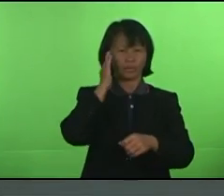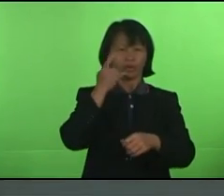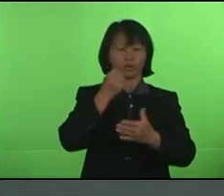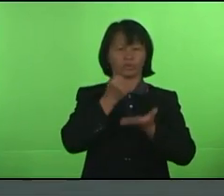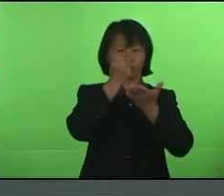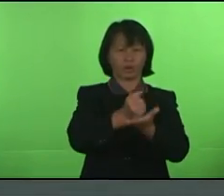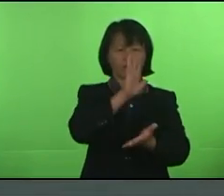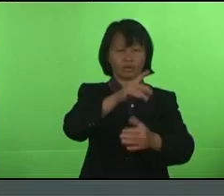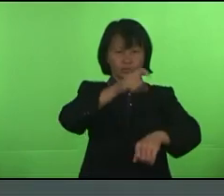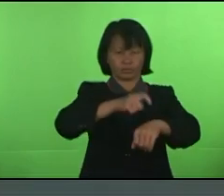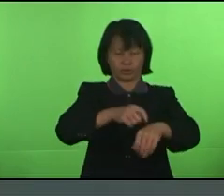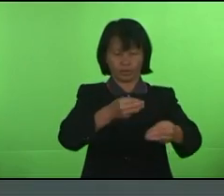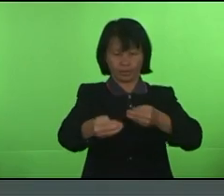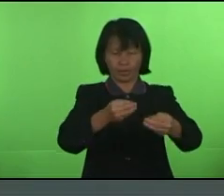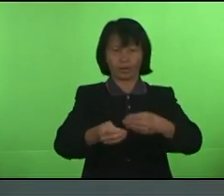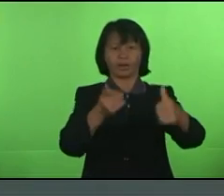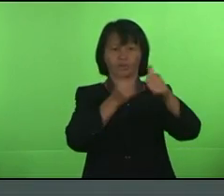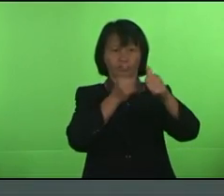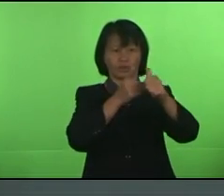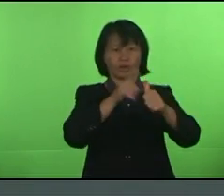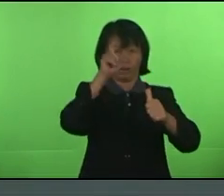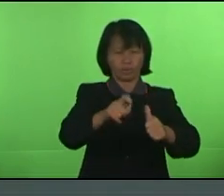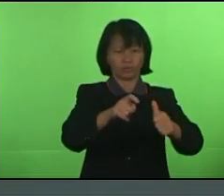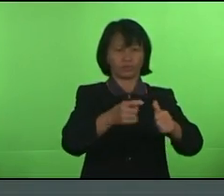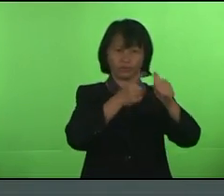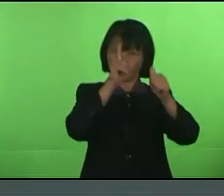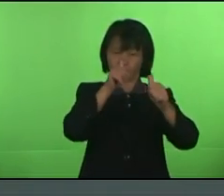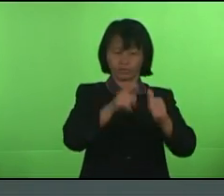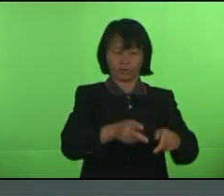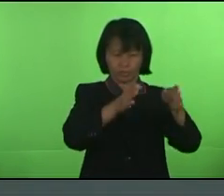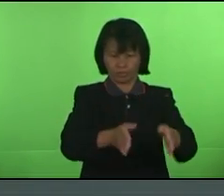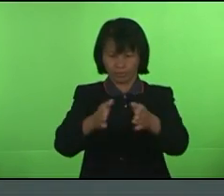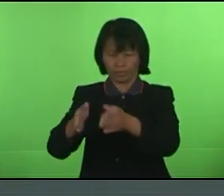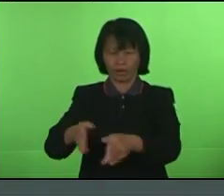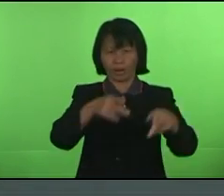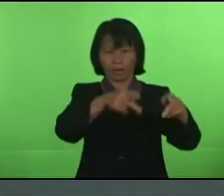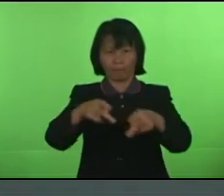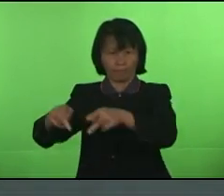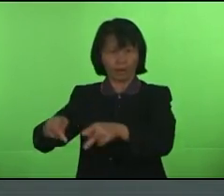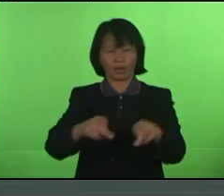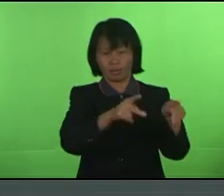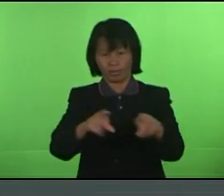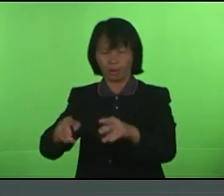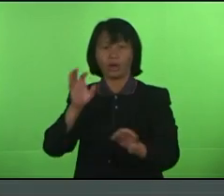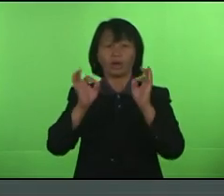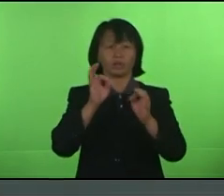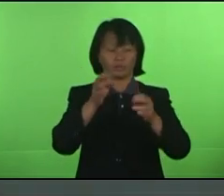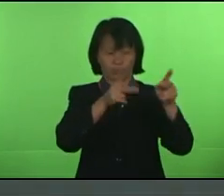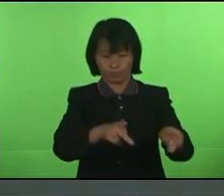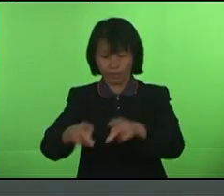time effectively. Pertama, plan. Memang tak boleh lari ya, kena plan. Okay, no plan semua akan